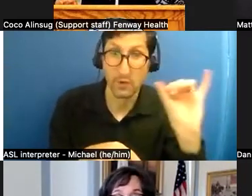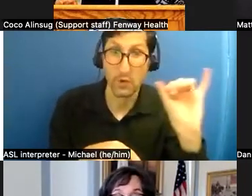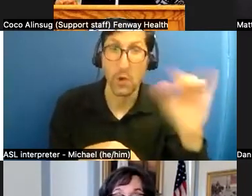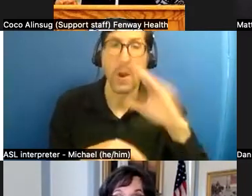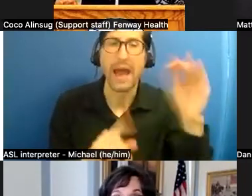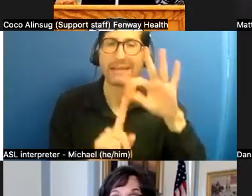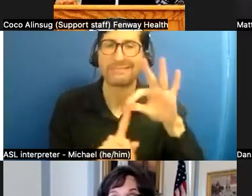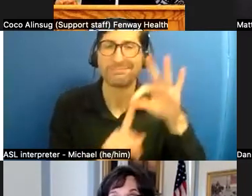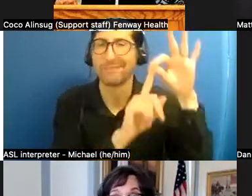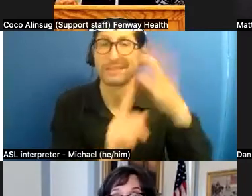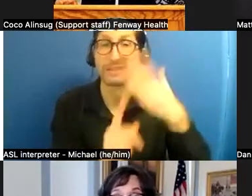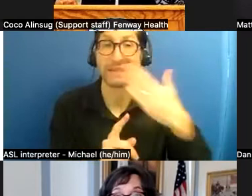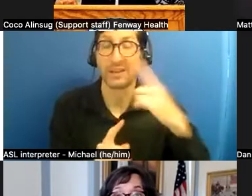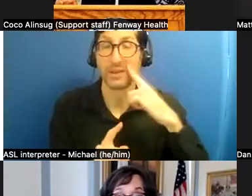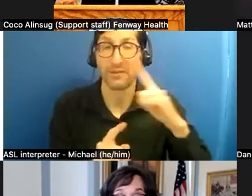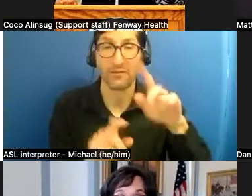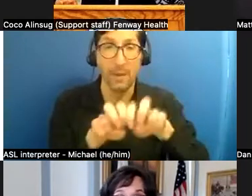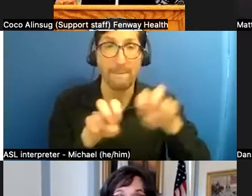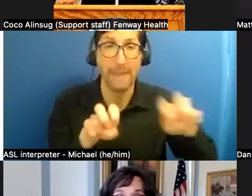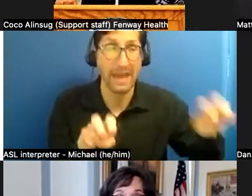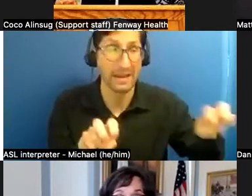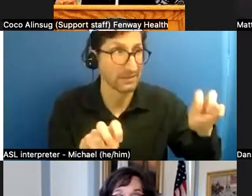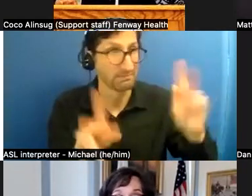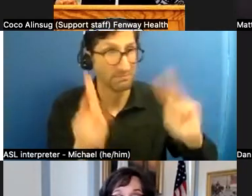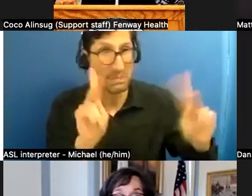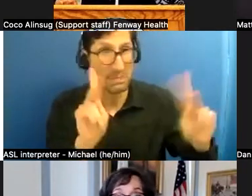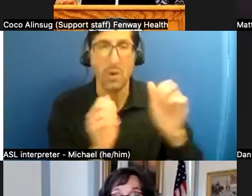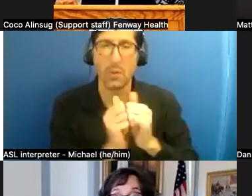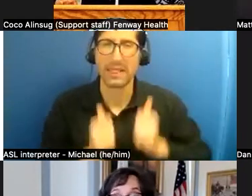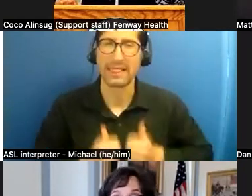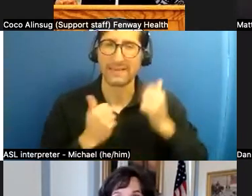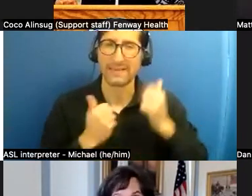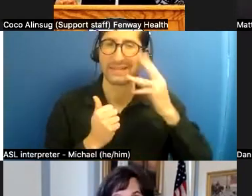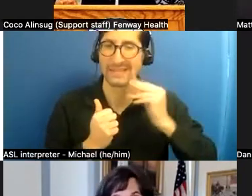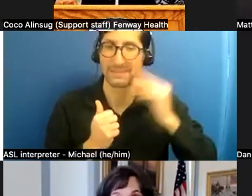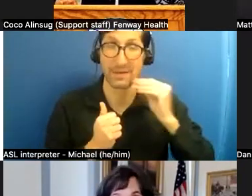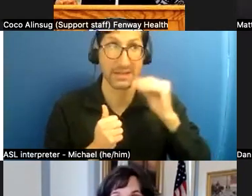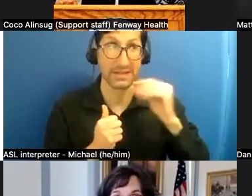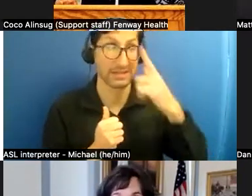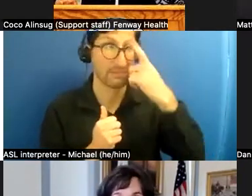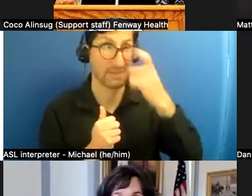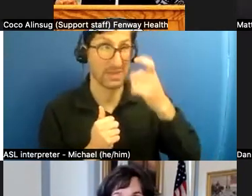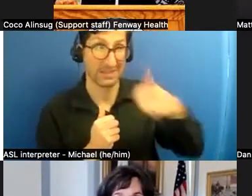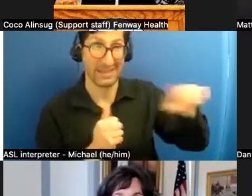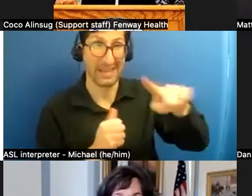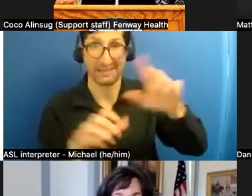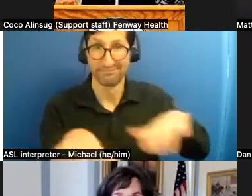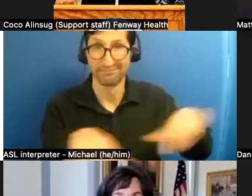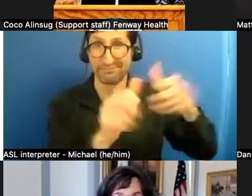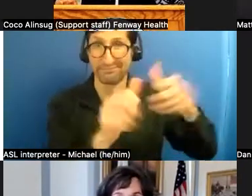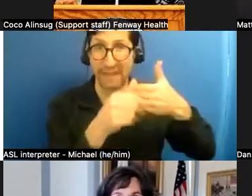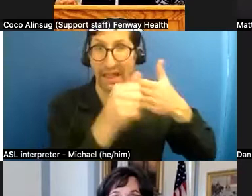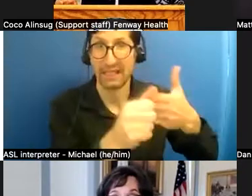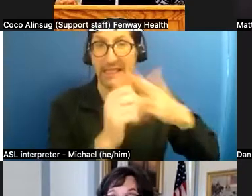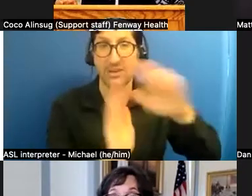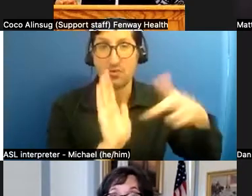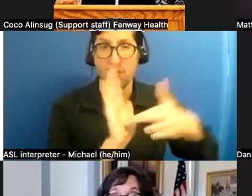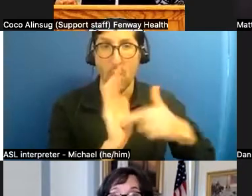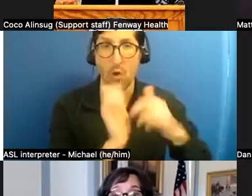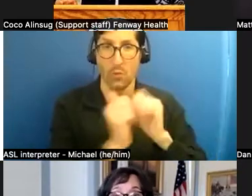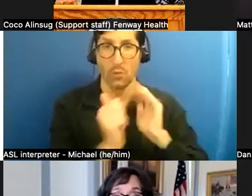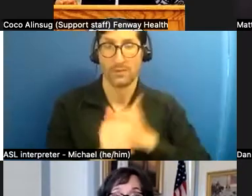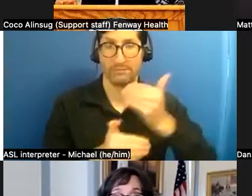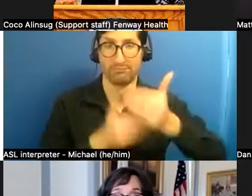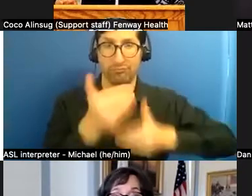our panelists with lived experience for their leadership in this process. Tonight, we'll